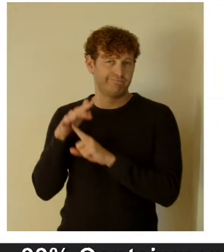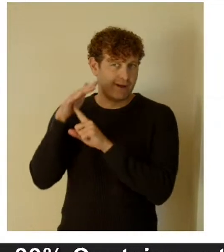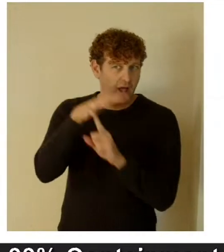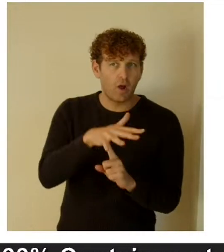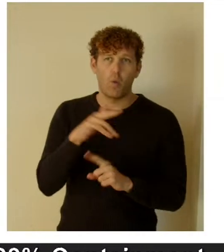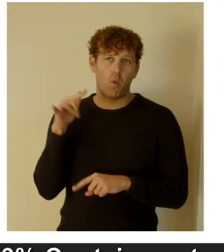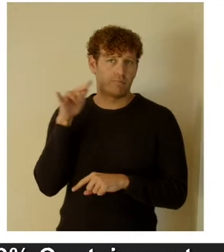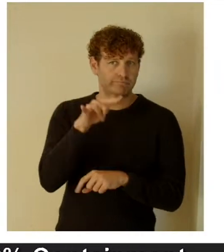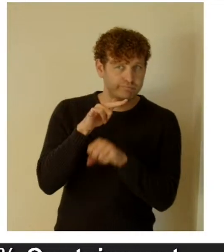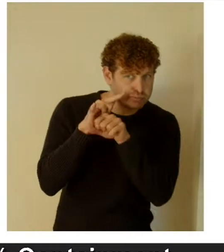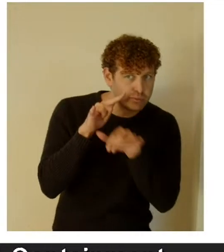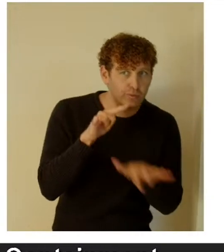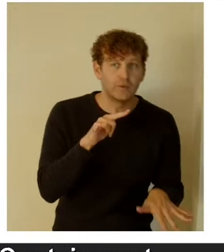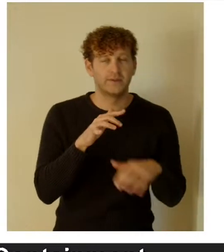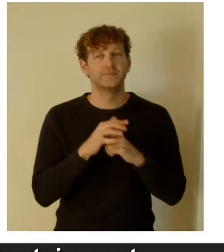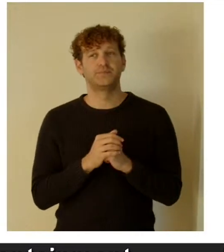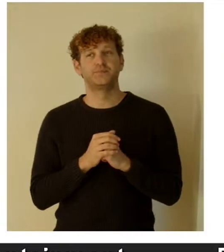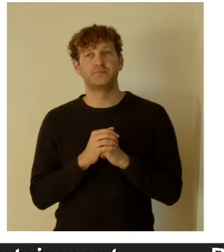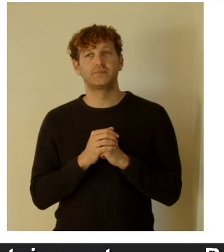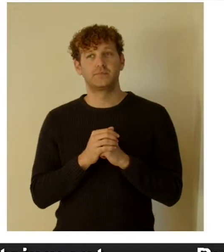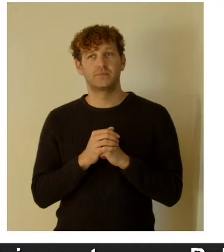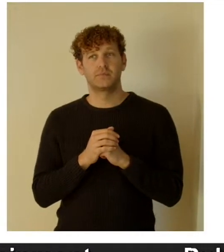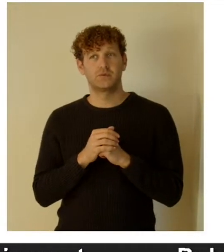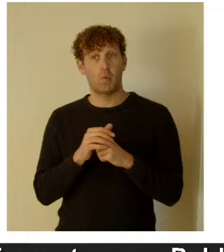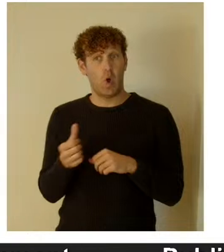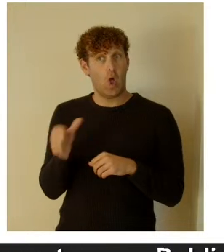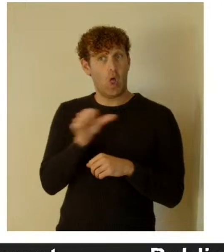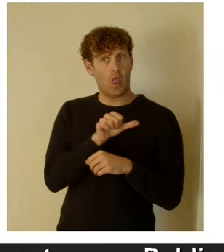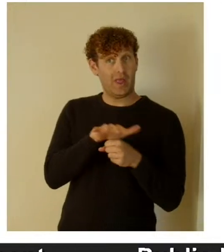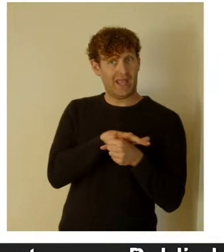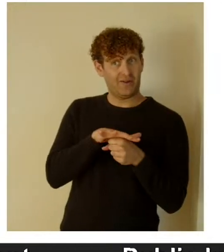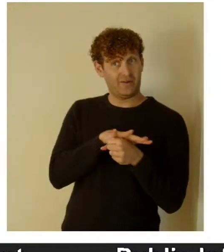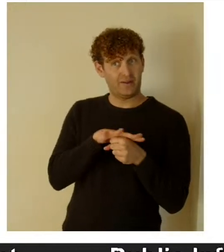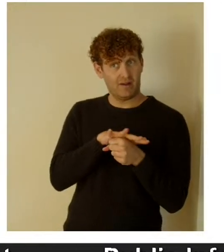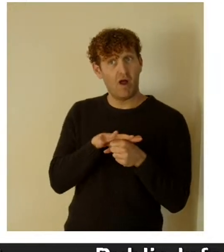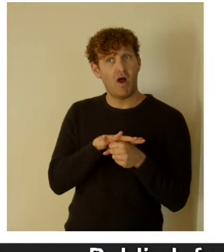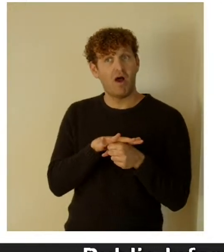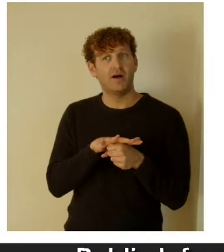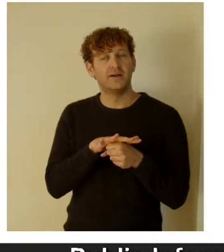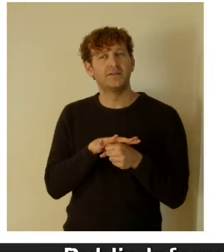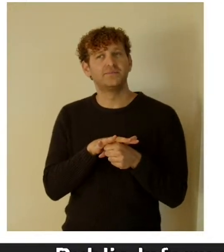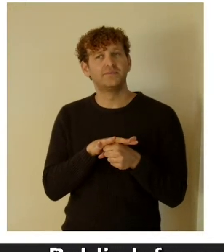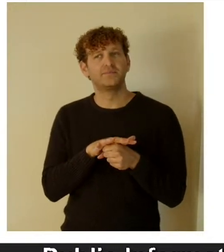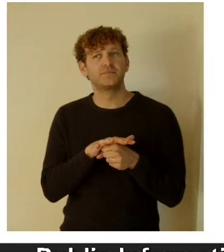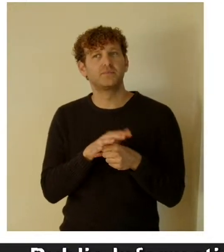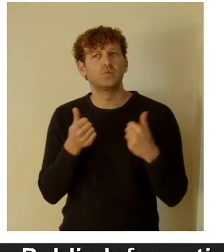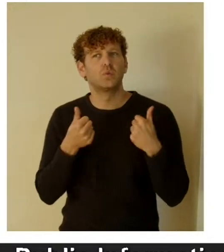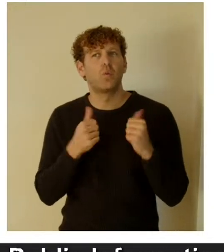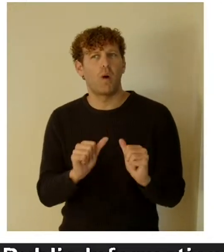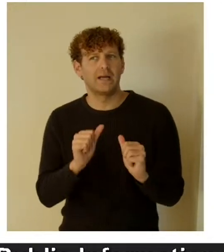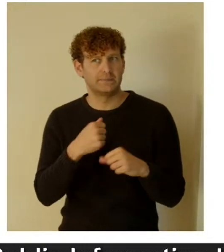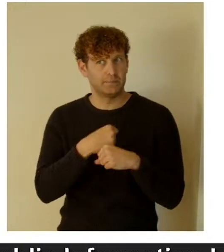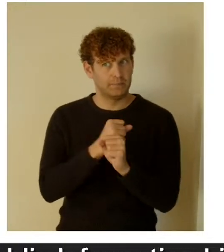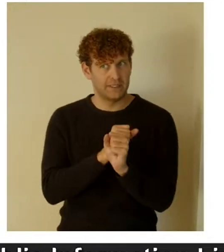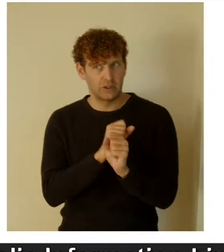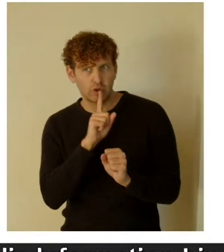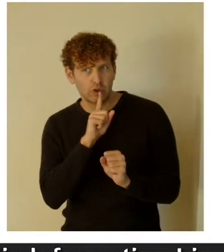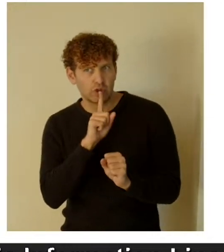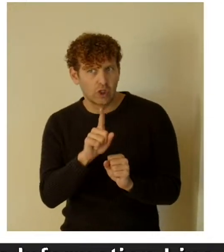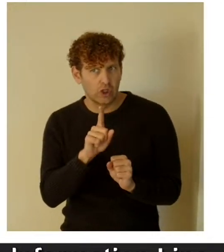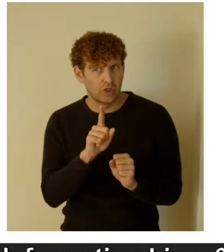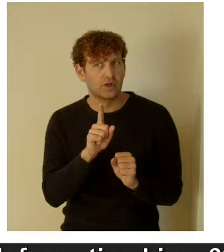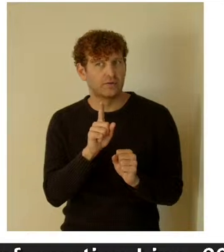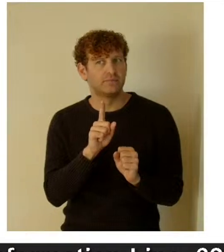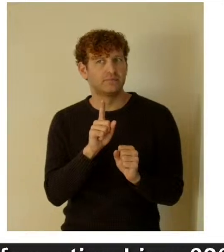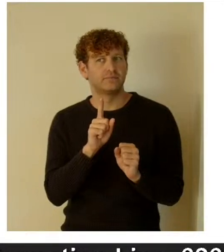fire here, crews continue to mop up and secure along the perimeter of the fire, trying to secure any hot sources of vegetation